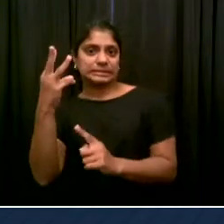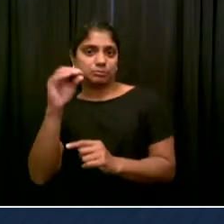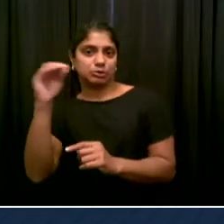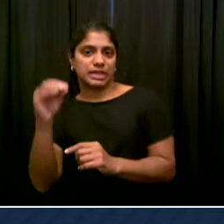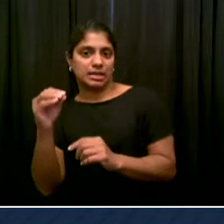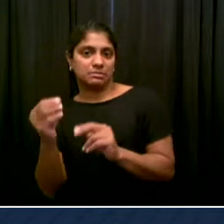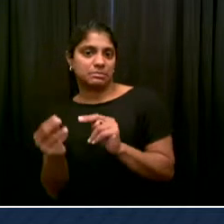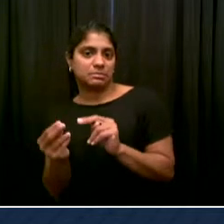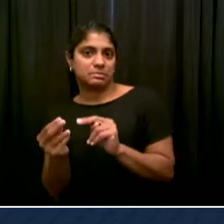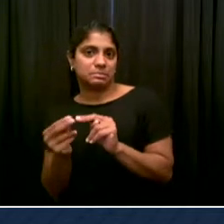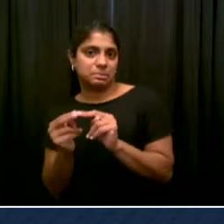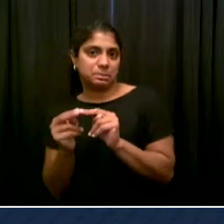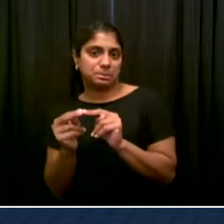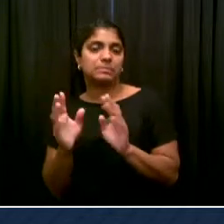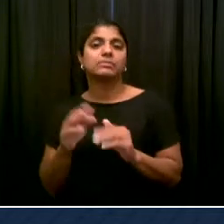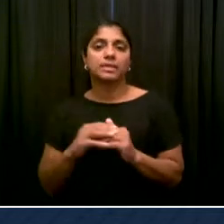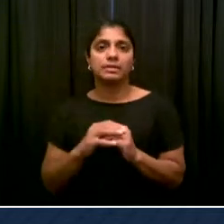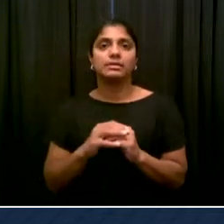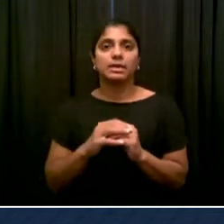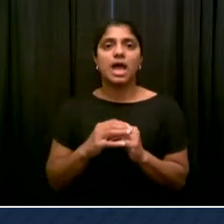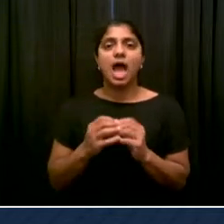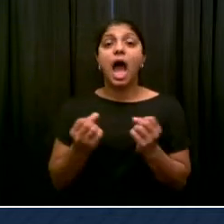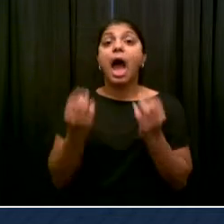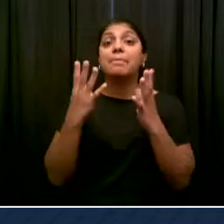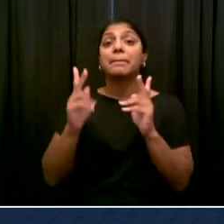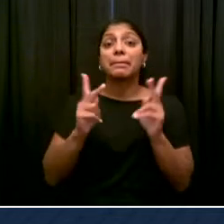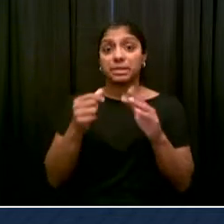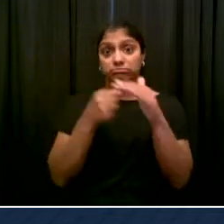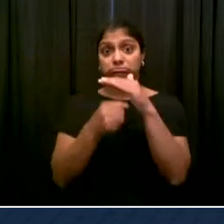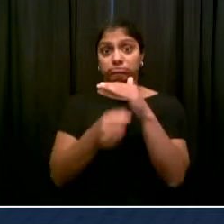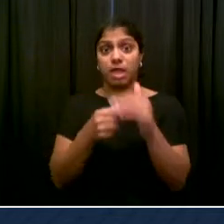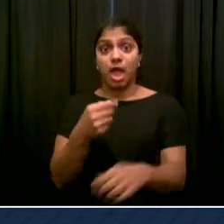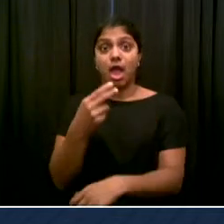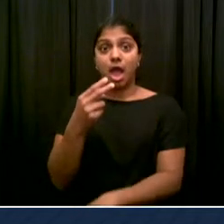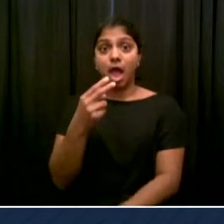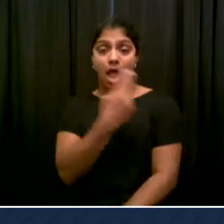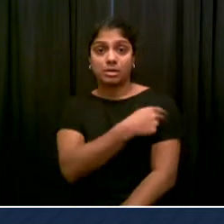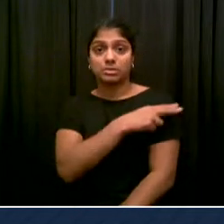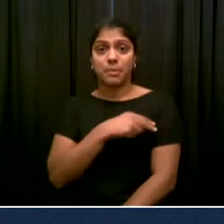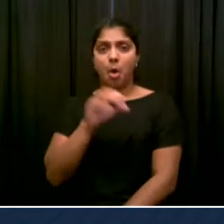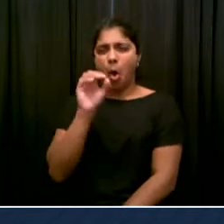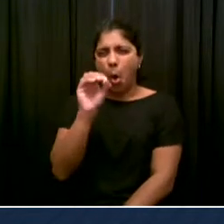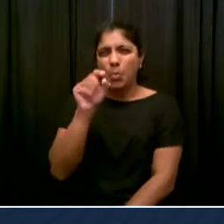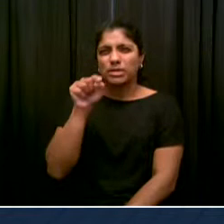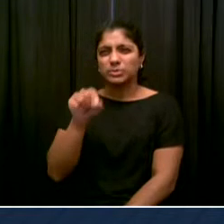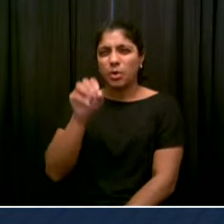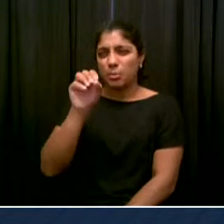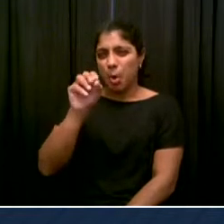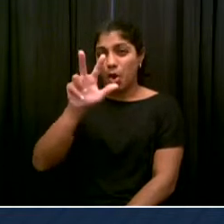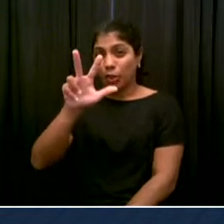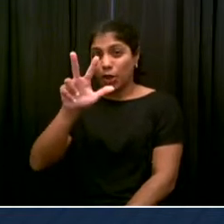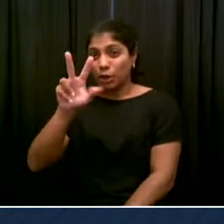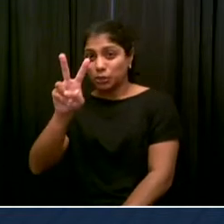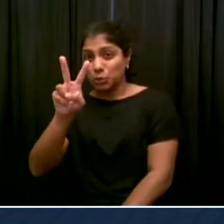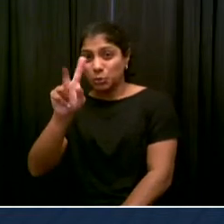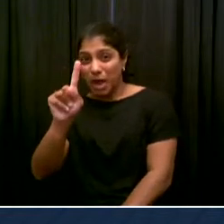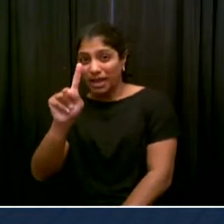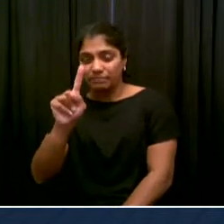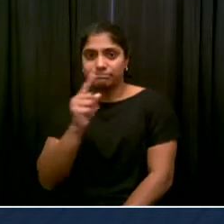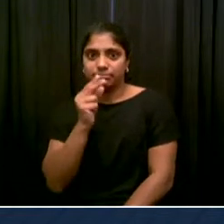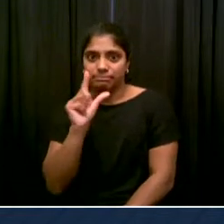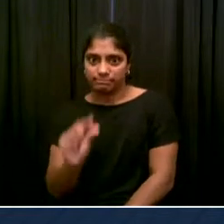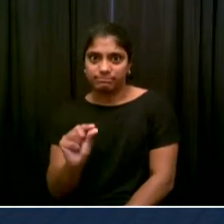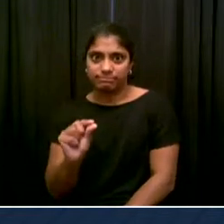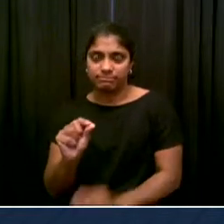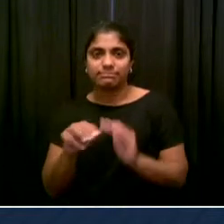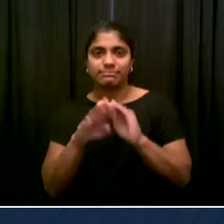0.31. Number two, new reported cases on a 7-day average. Today's report is 175 cases. Number three, percentage of people testing positive